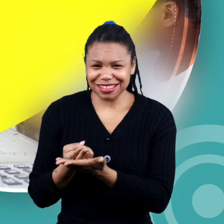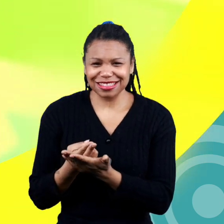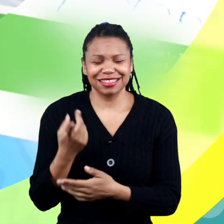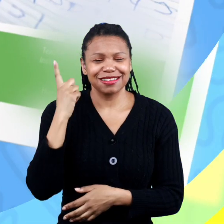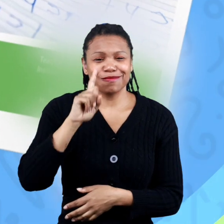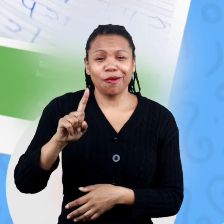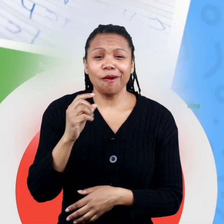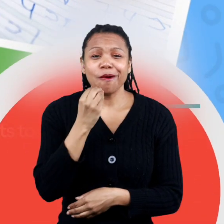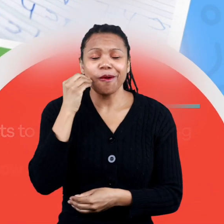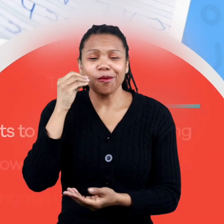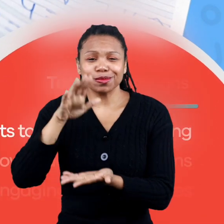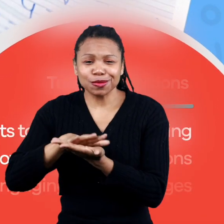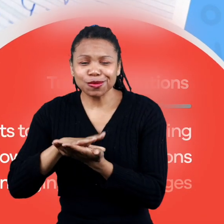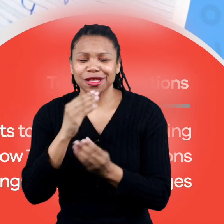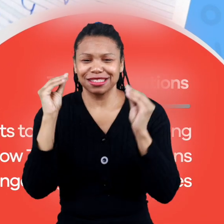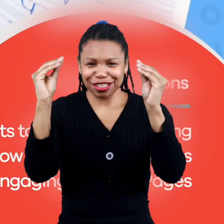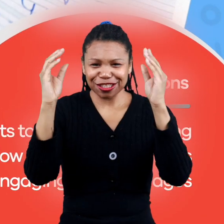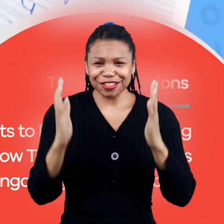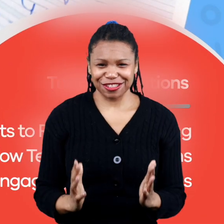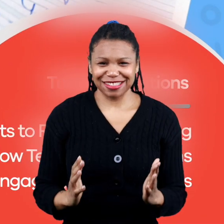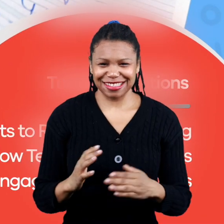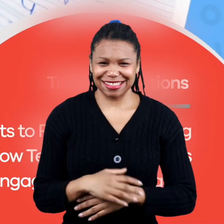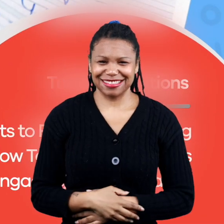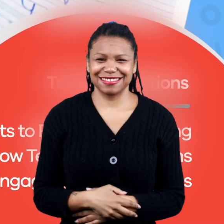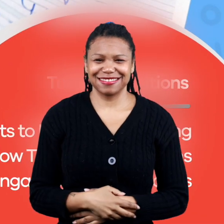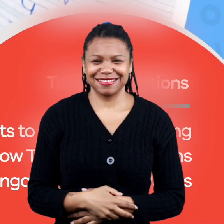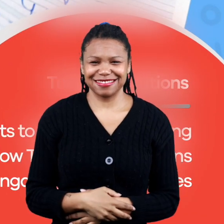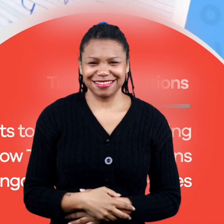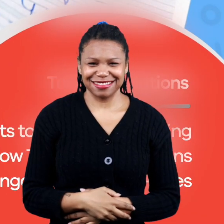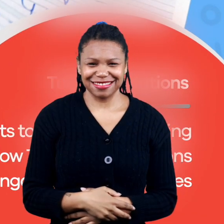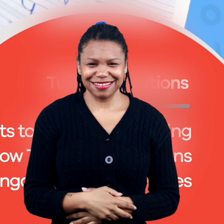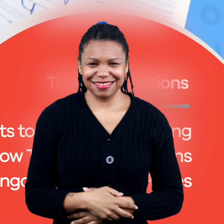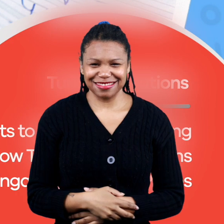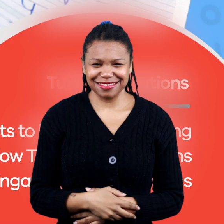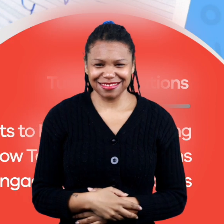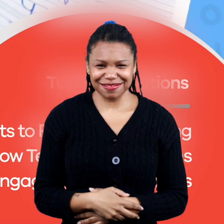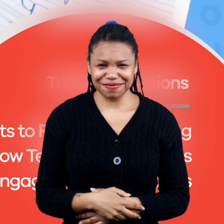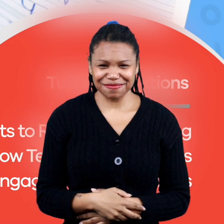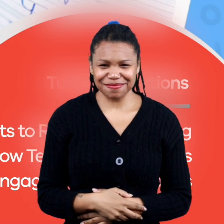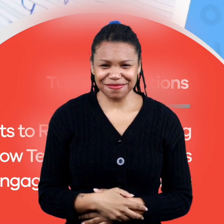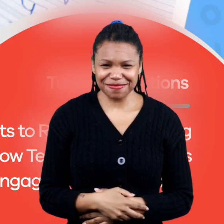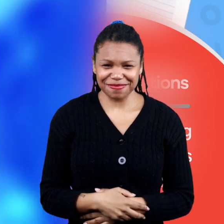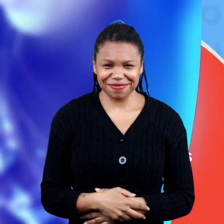resources and turnkey solutions for teachers and homeschoolers.